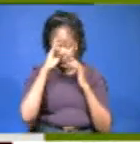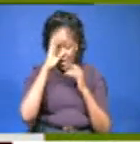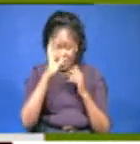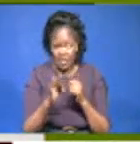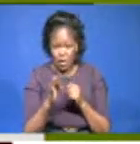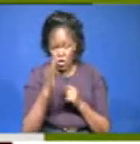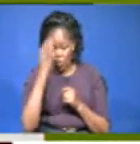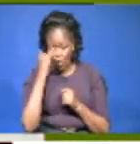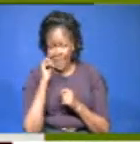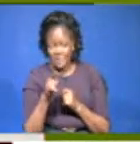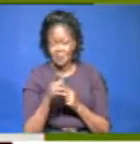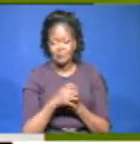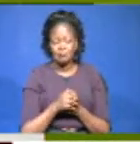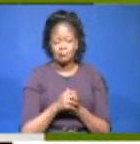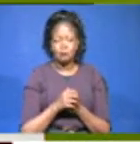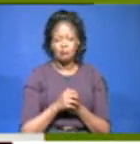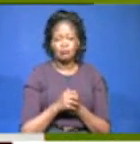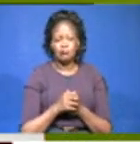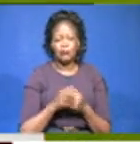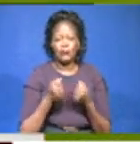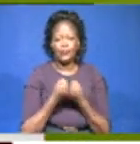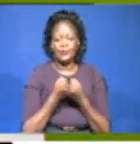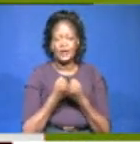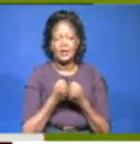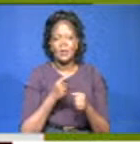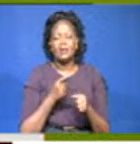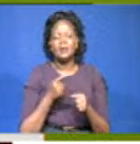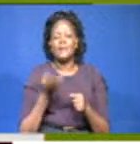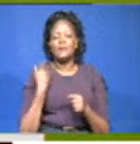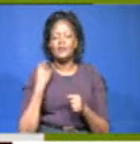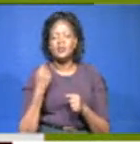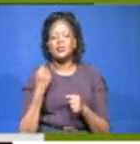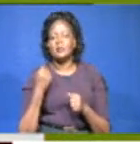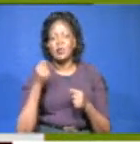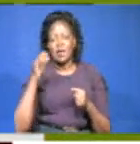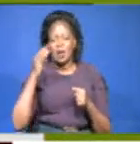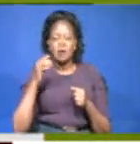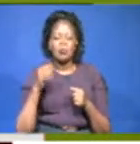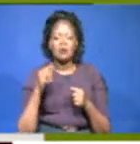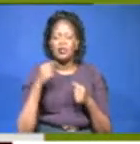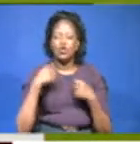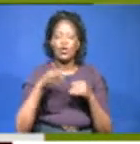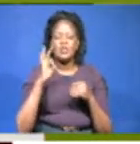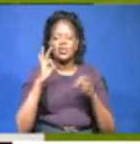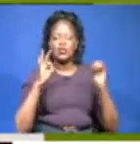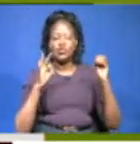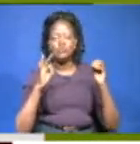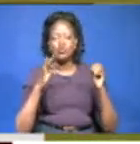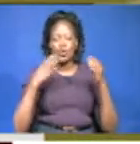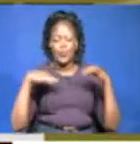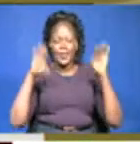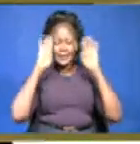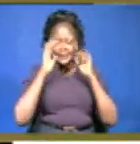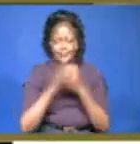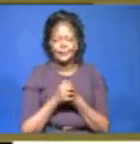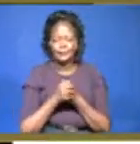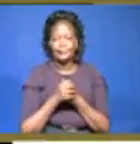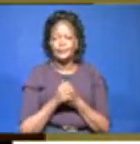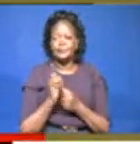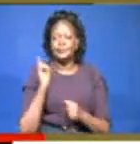tournament. During the international break, Ghana lost 3-0 to Brazil before beating bottom-ranked Nicaragua 1-0.